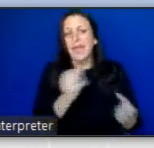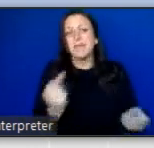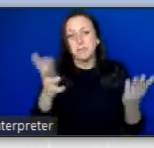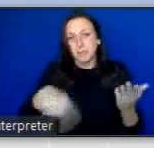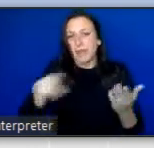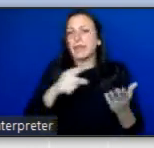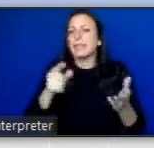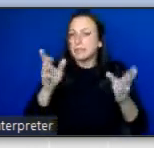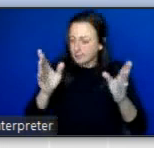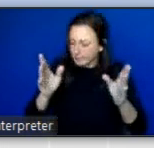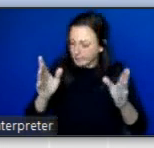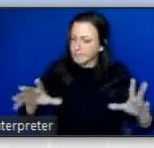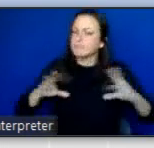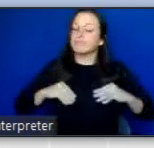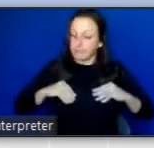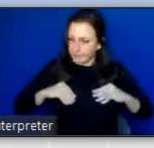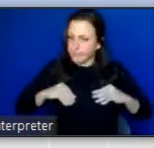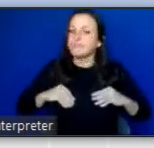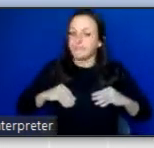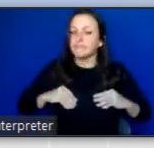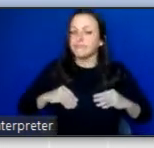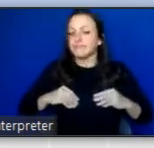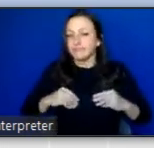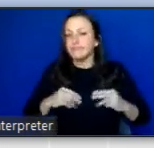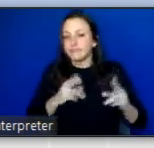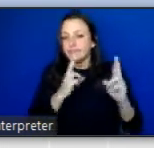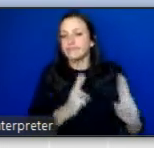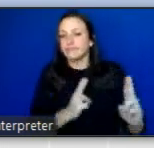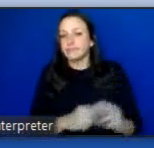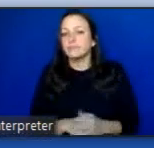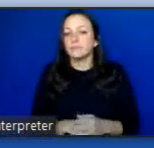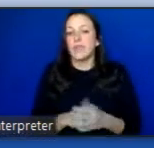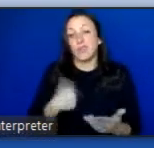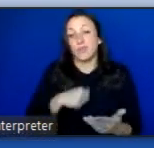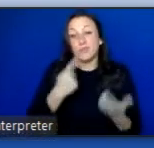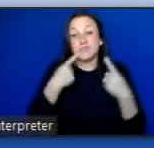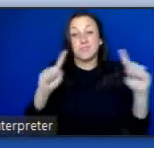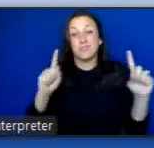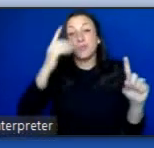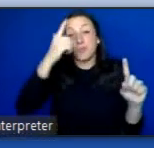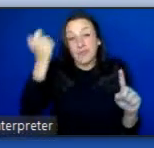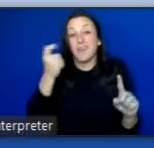we're successful today because of it. Next slide.